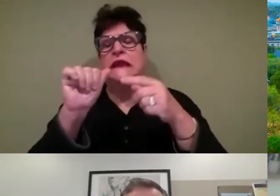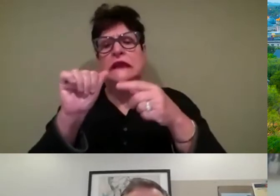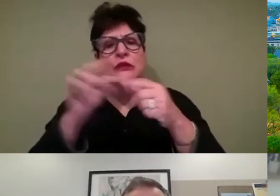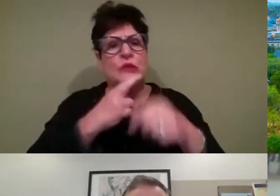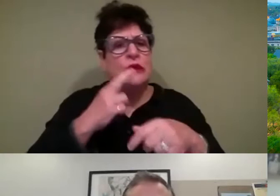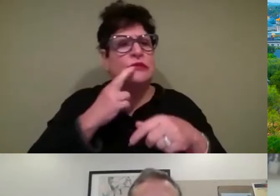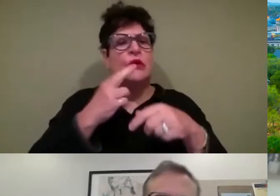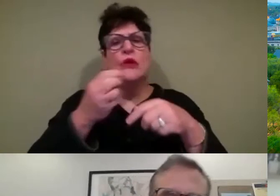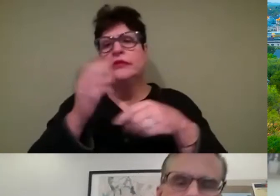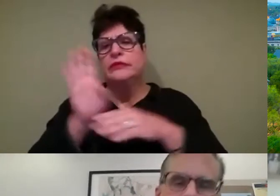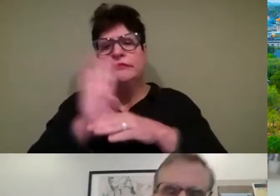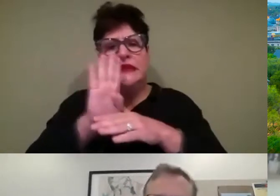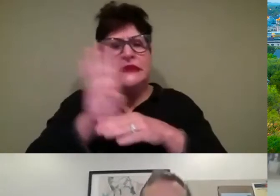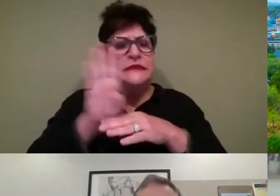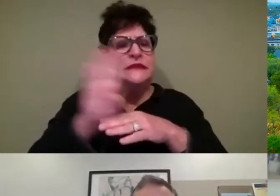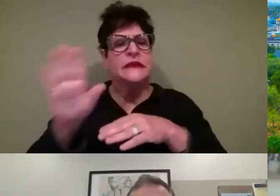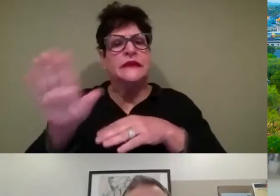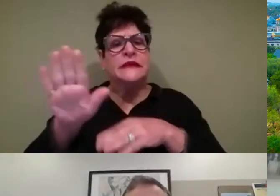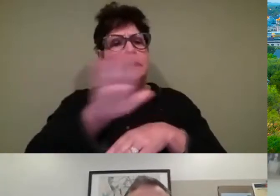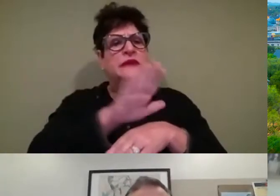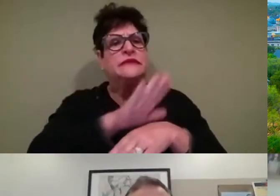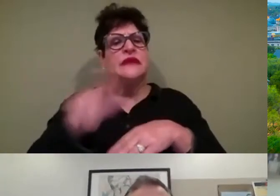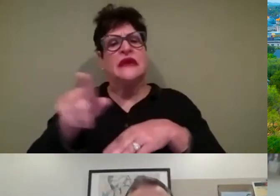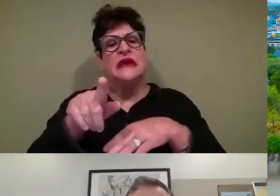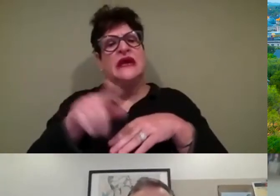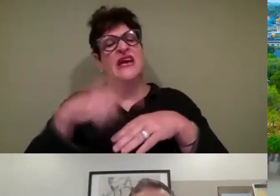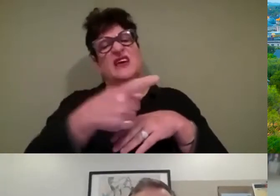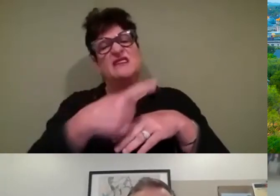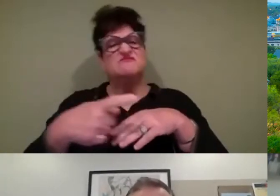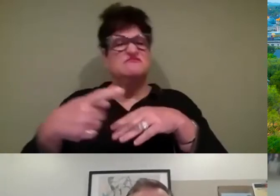or cited by the city because of violations?